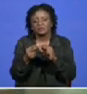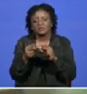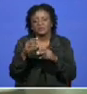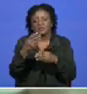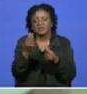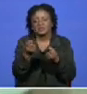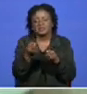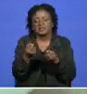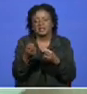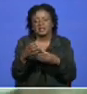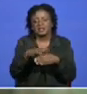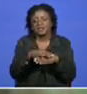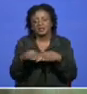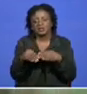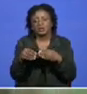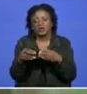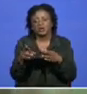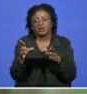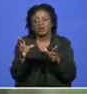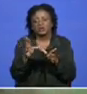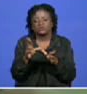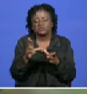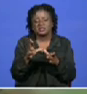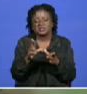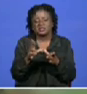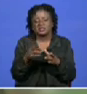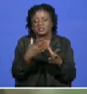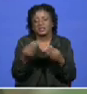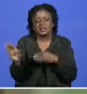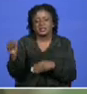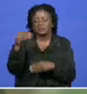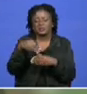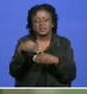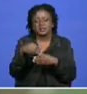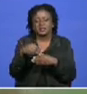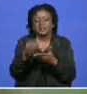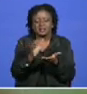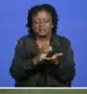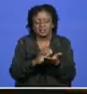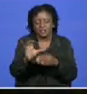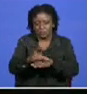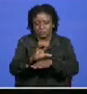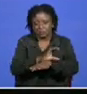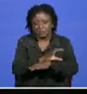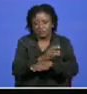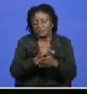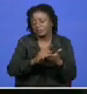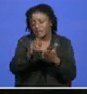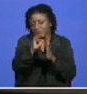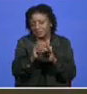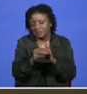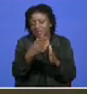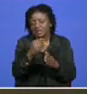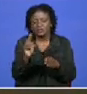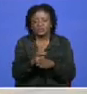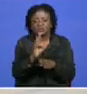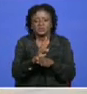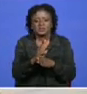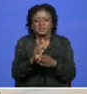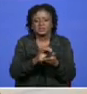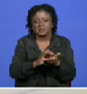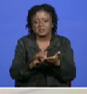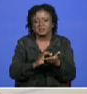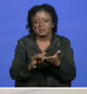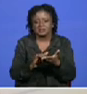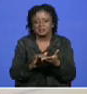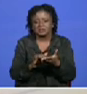a financial institution's bank account. Digital payments and the use of the digital infrastructure is the way that the